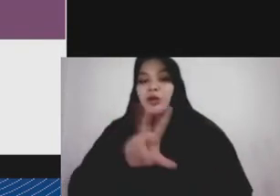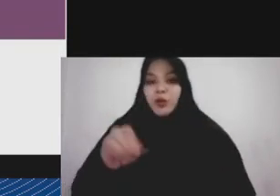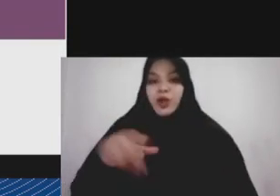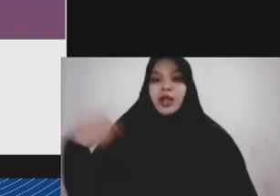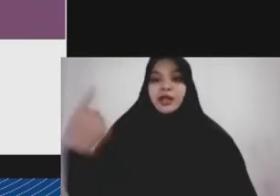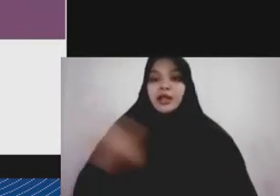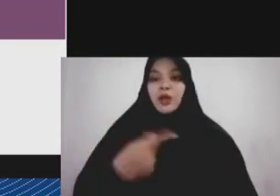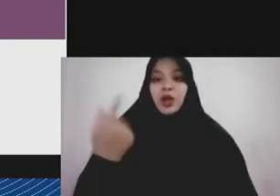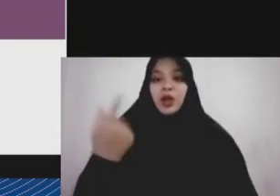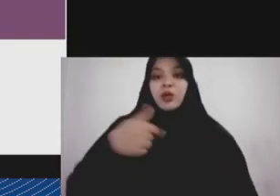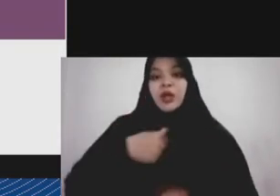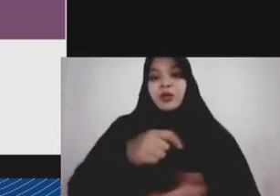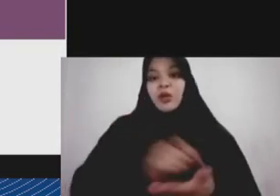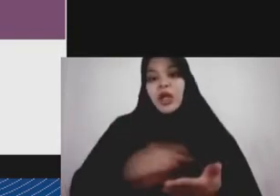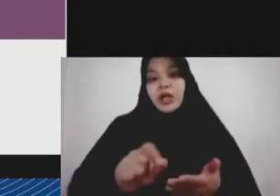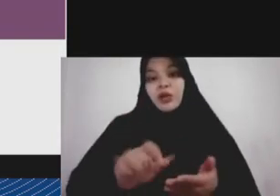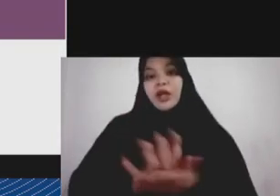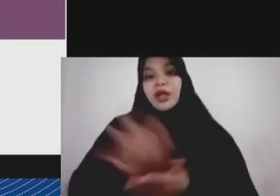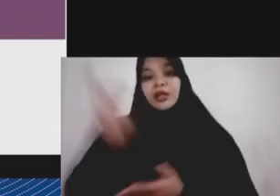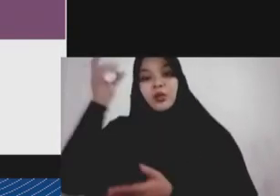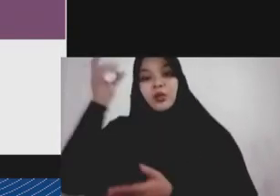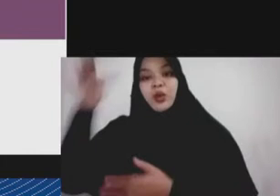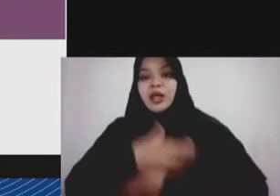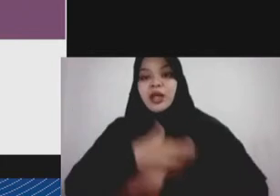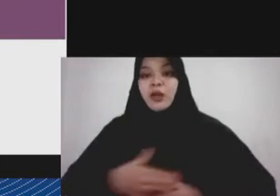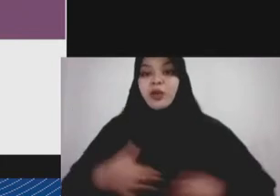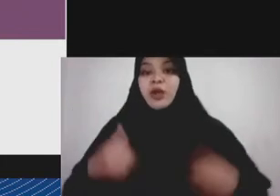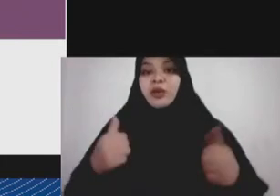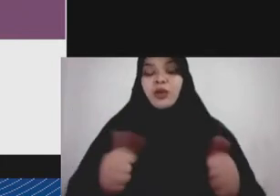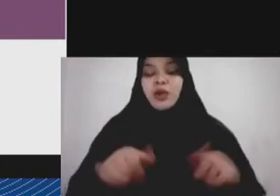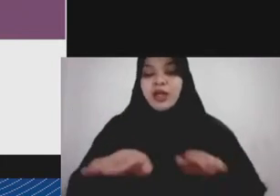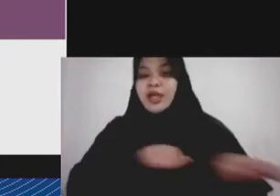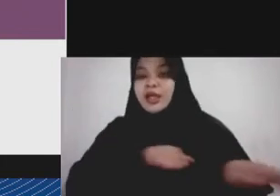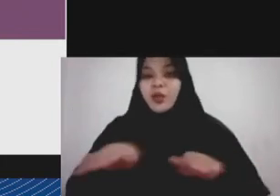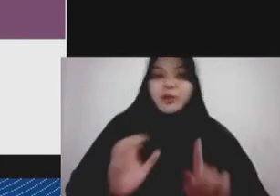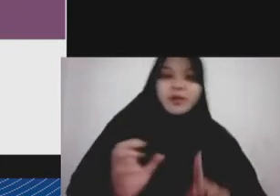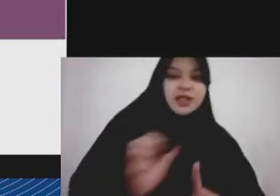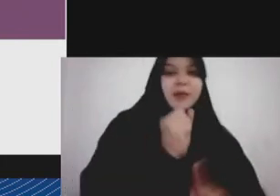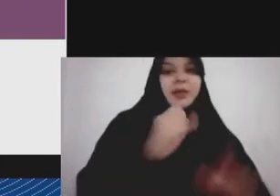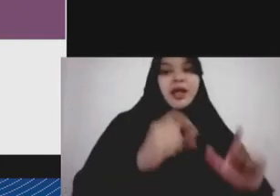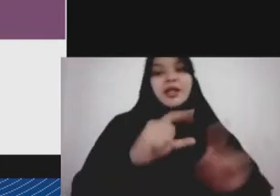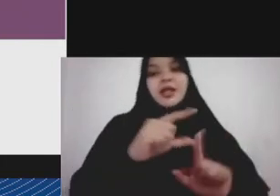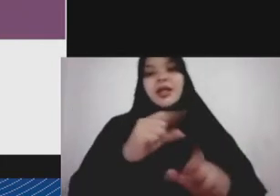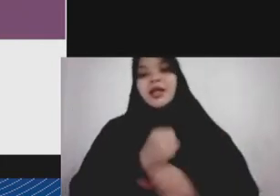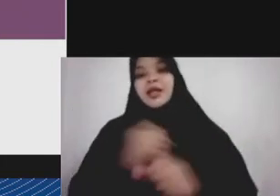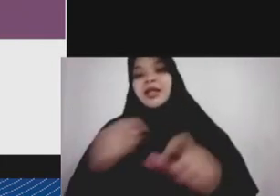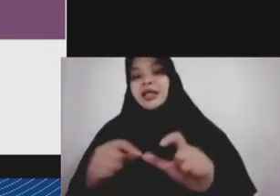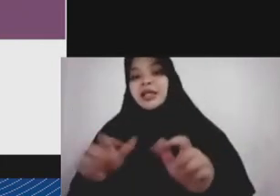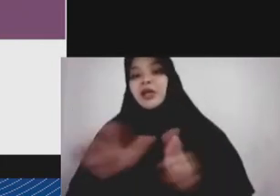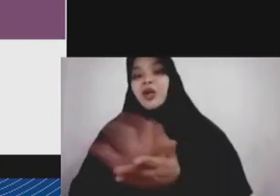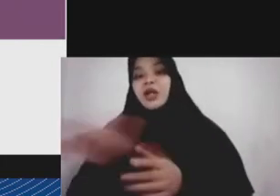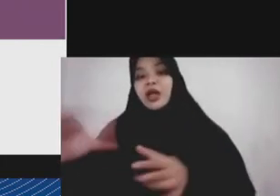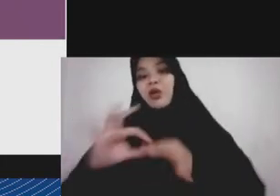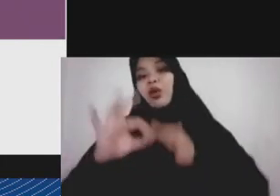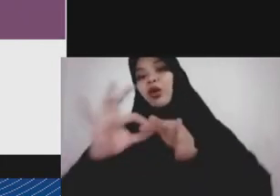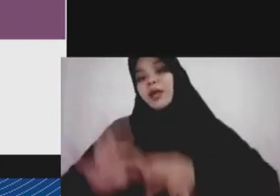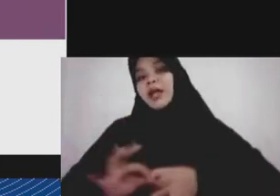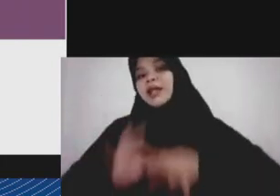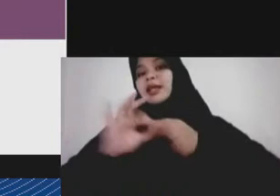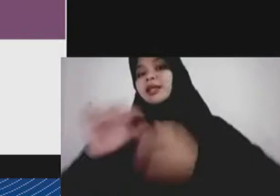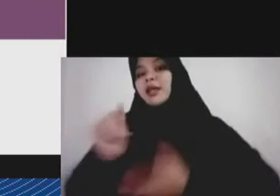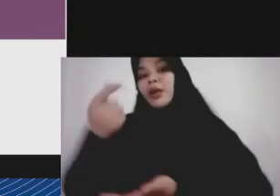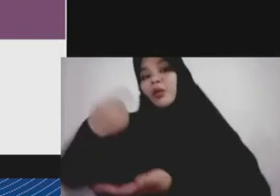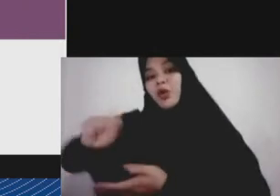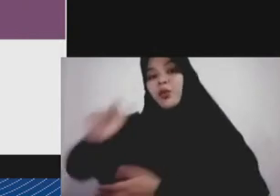Village and Child Worthy Village have been launched as a strategy for achieving SDGs which is a collaboration between the Ministry of